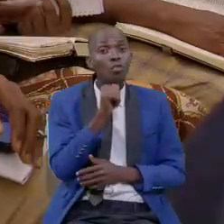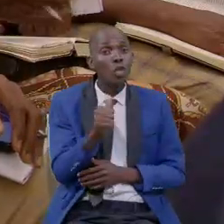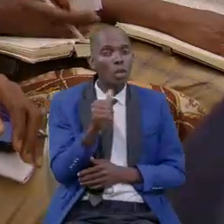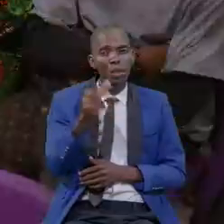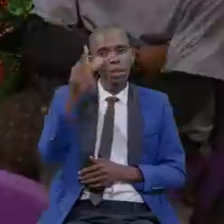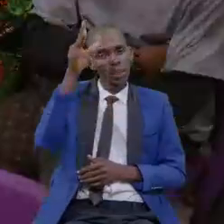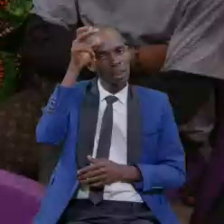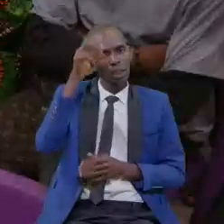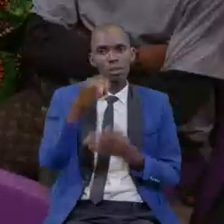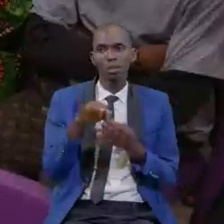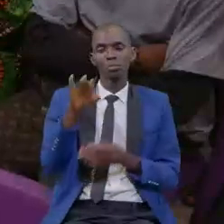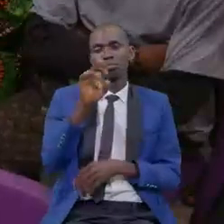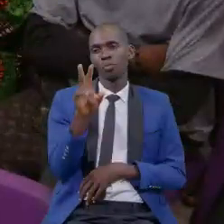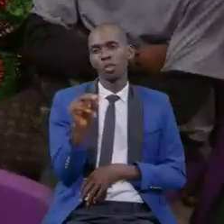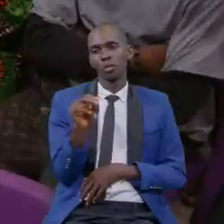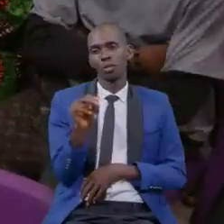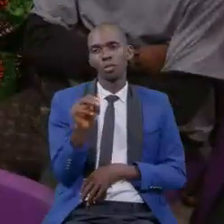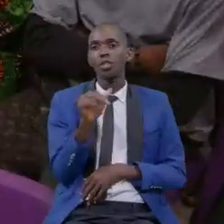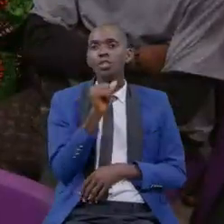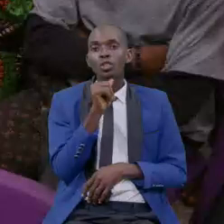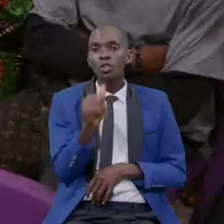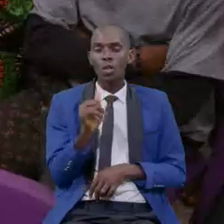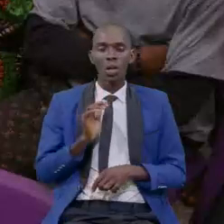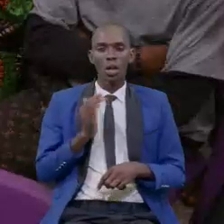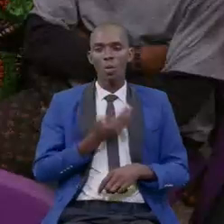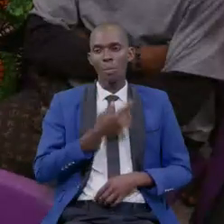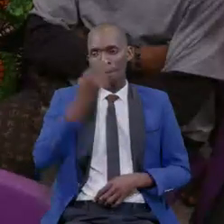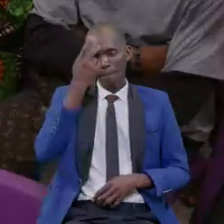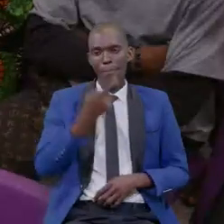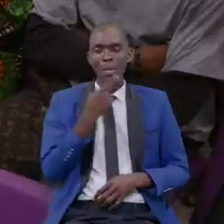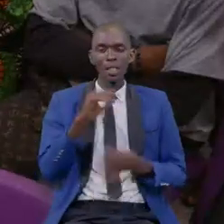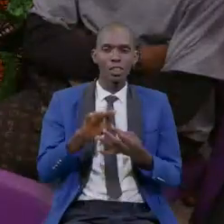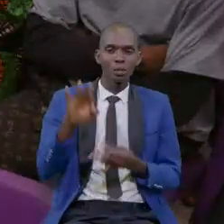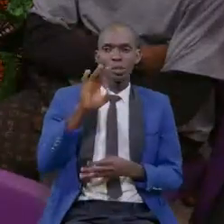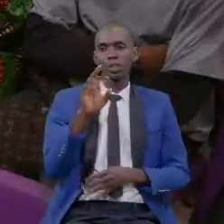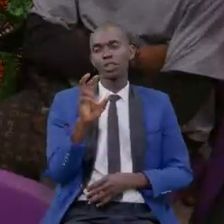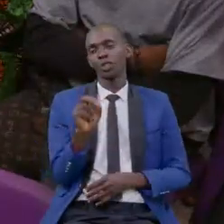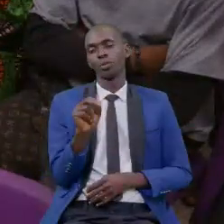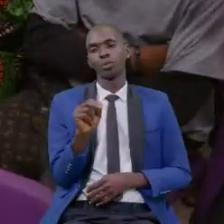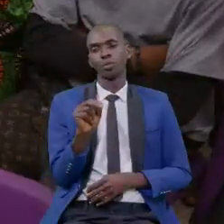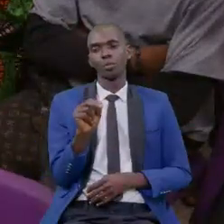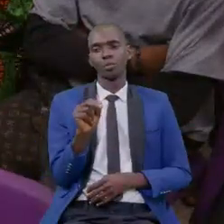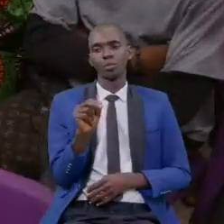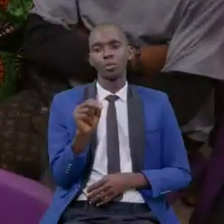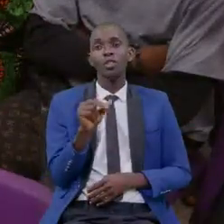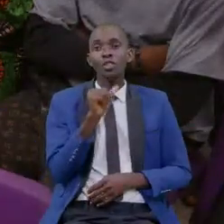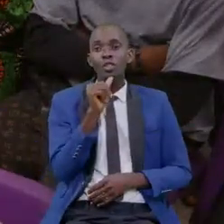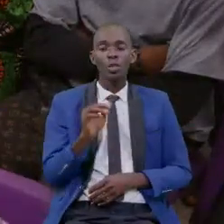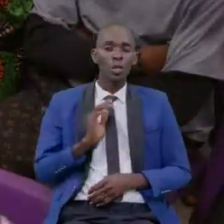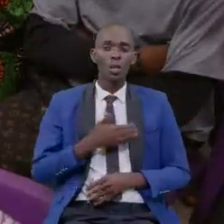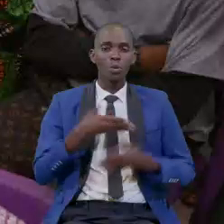spirit, not our parents' spirit, not our